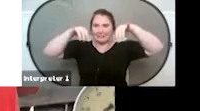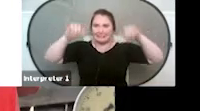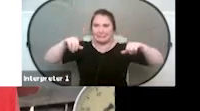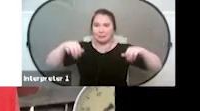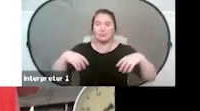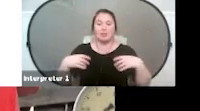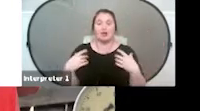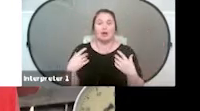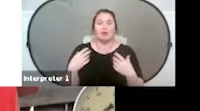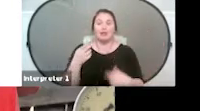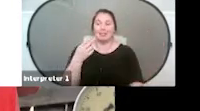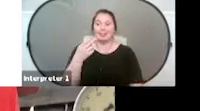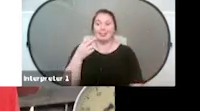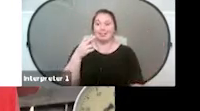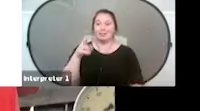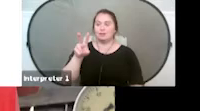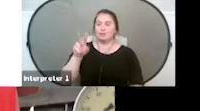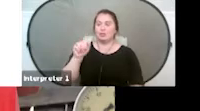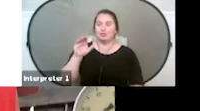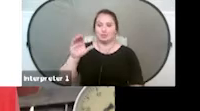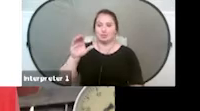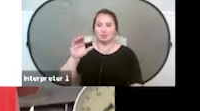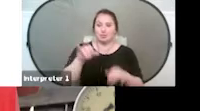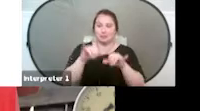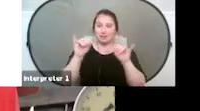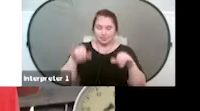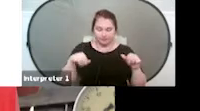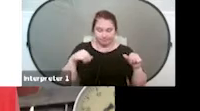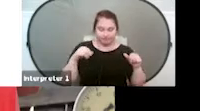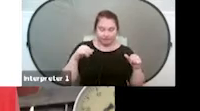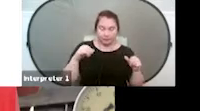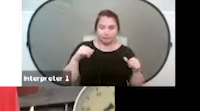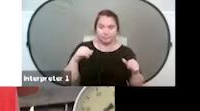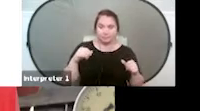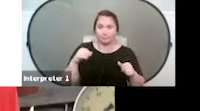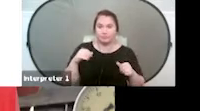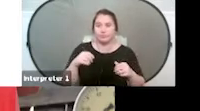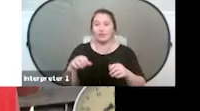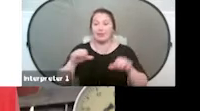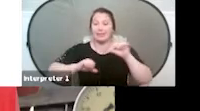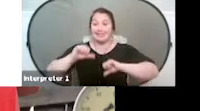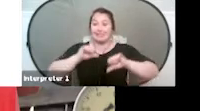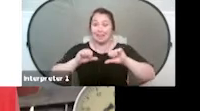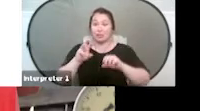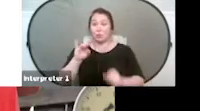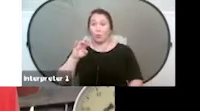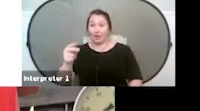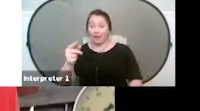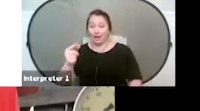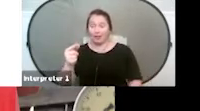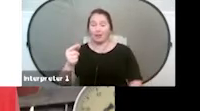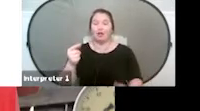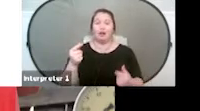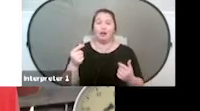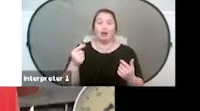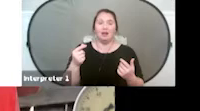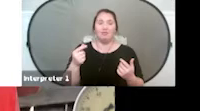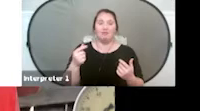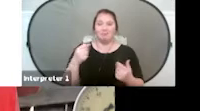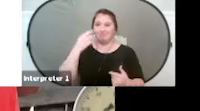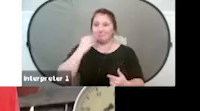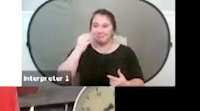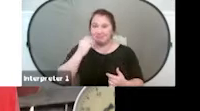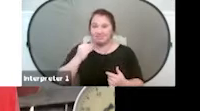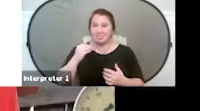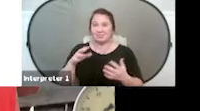equipment that's housed outside of the science wing, it suffered heavy damage due to